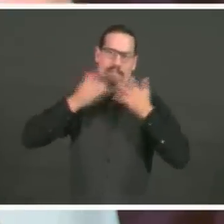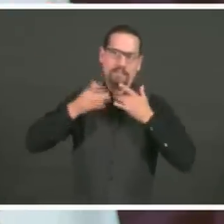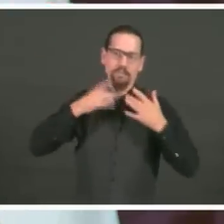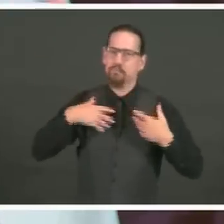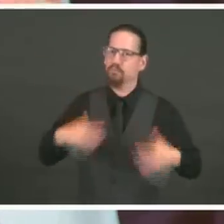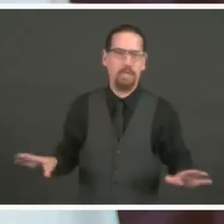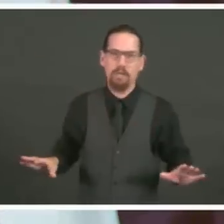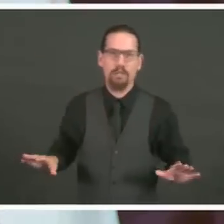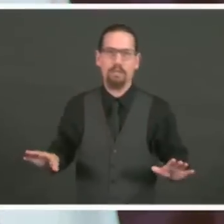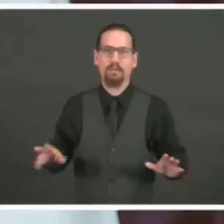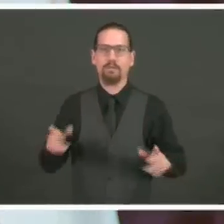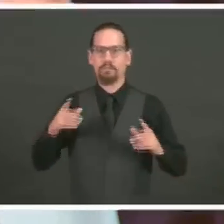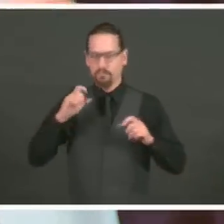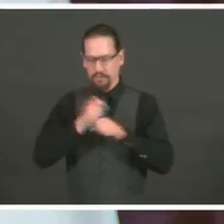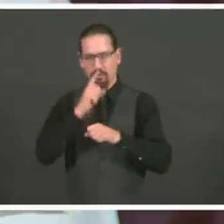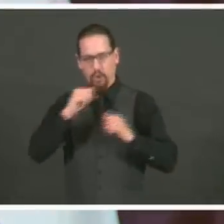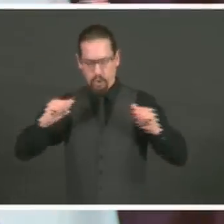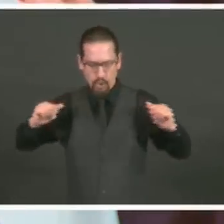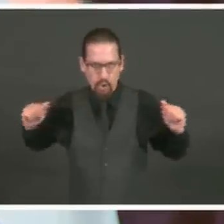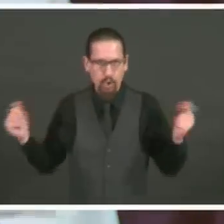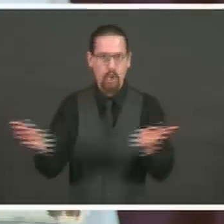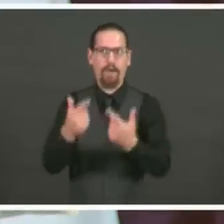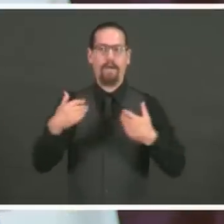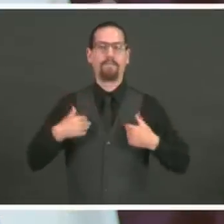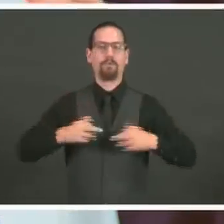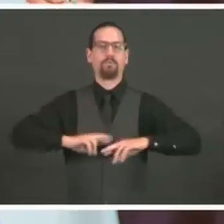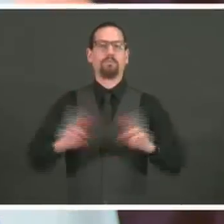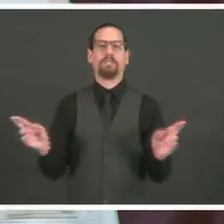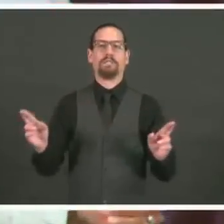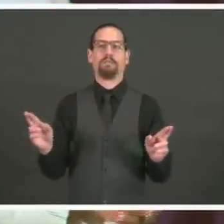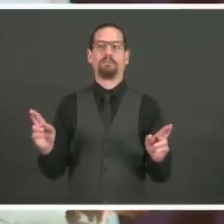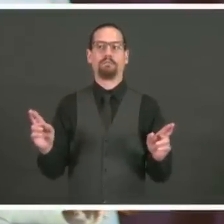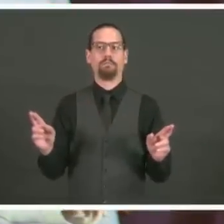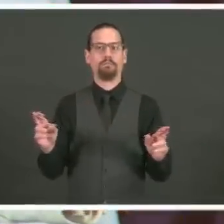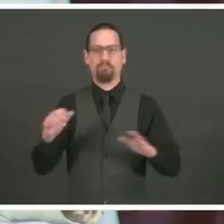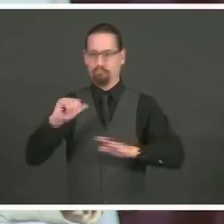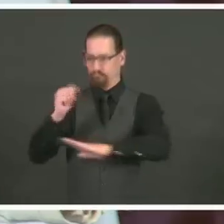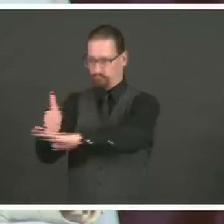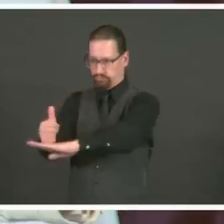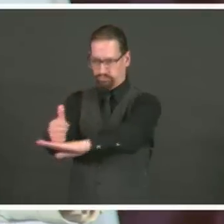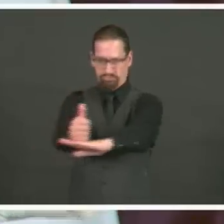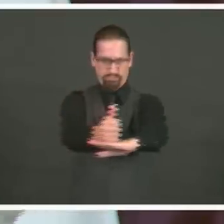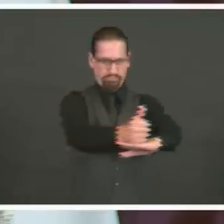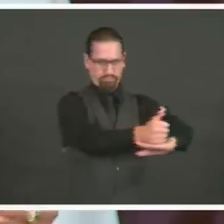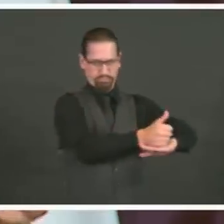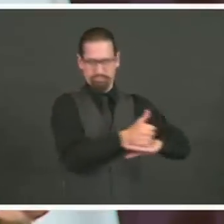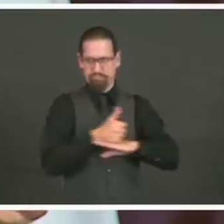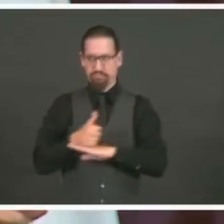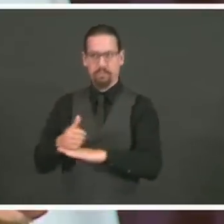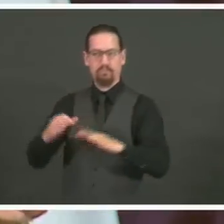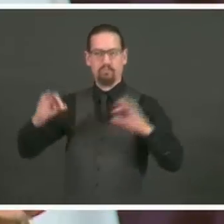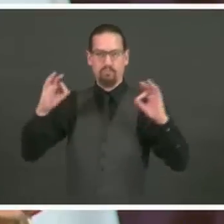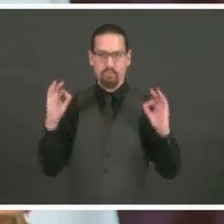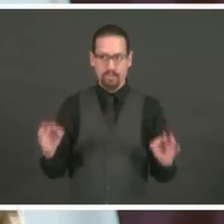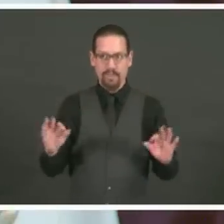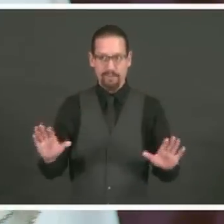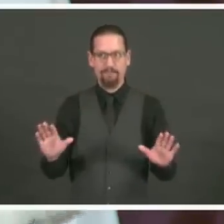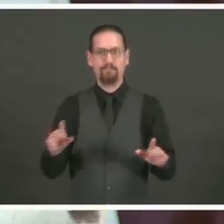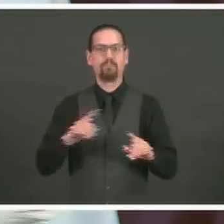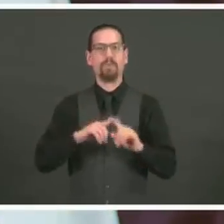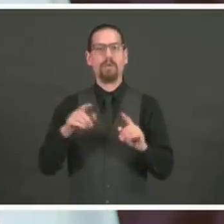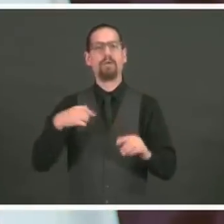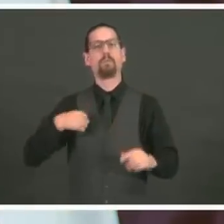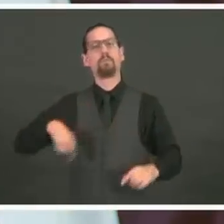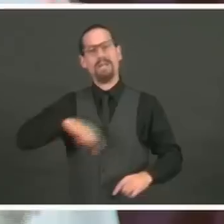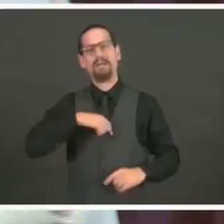district, that's their job, and they're doing it, and they're working hard and being resourceful, but we got your back. And this is